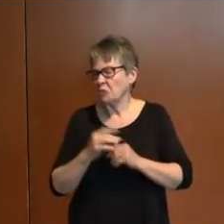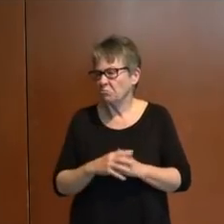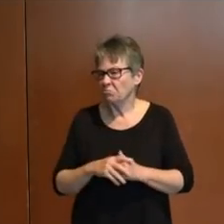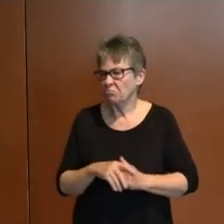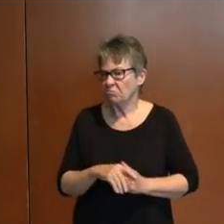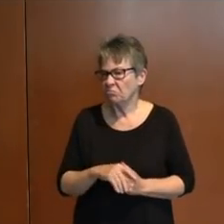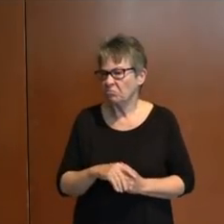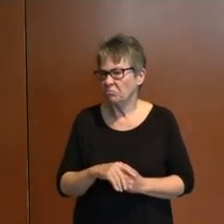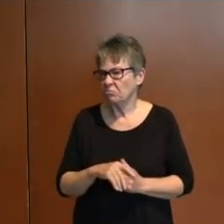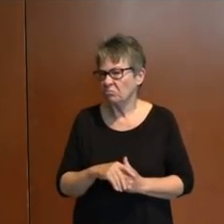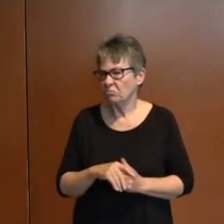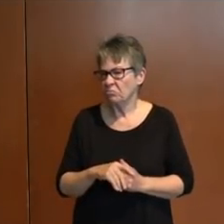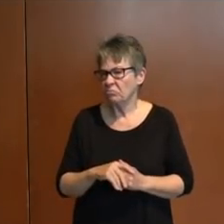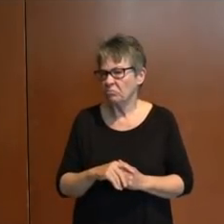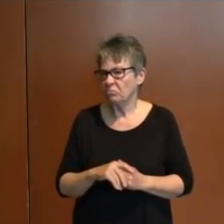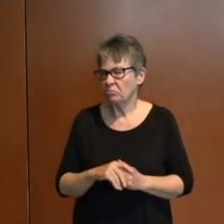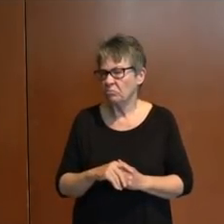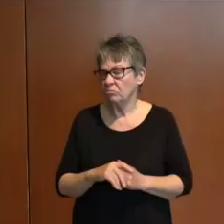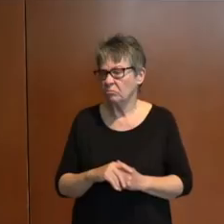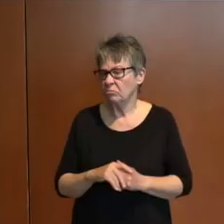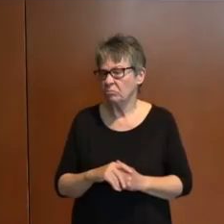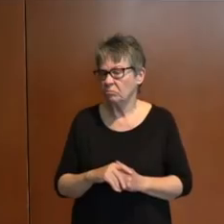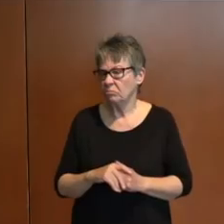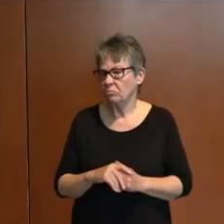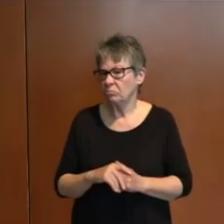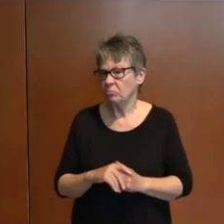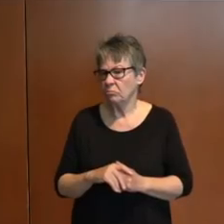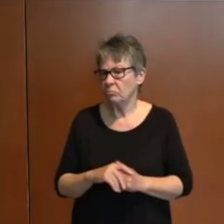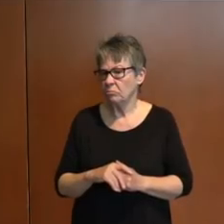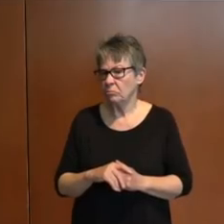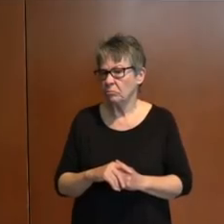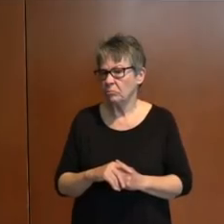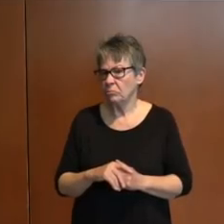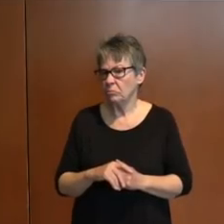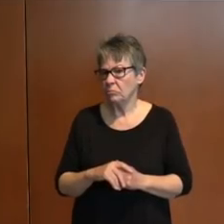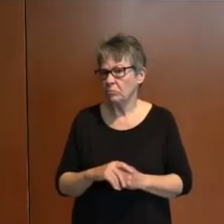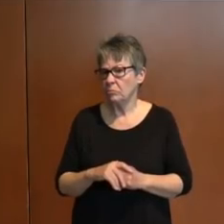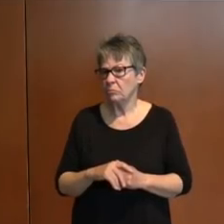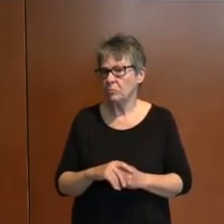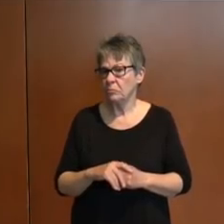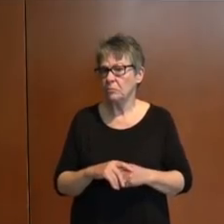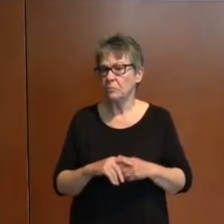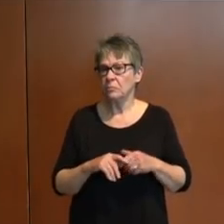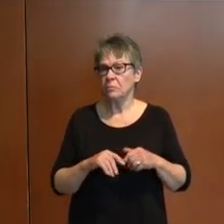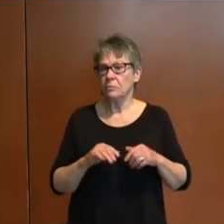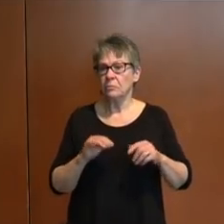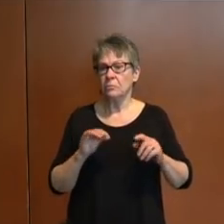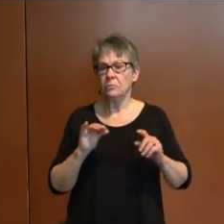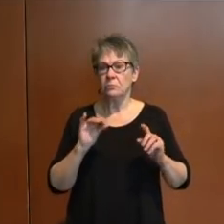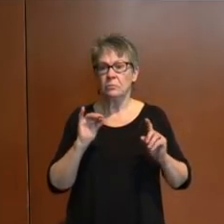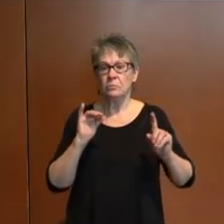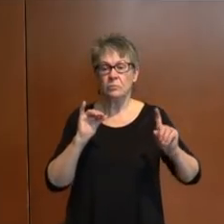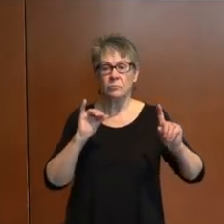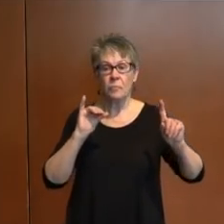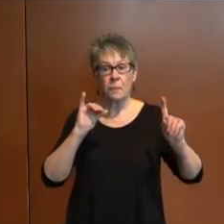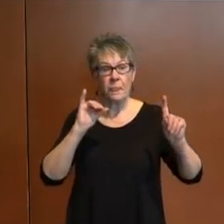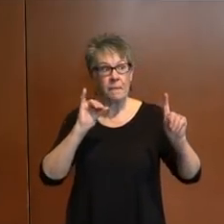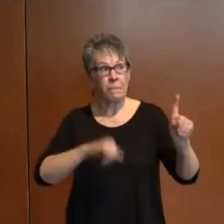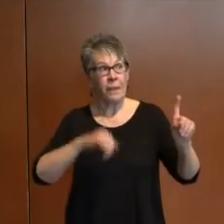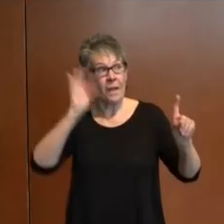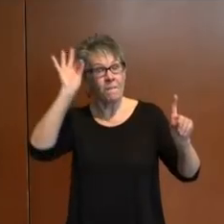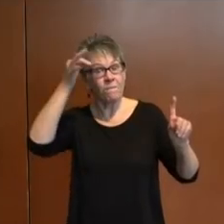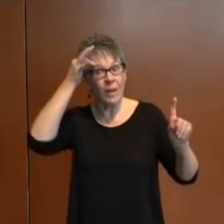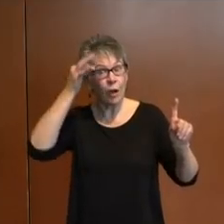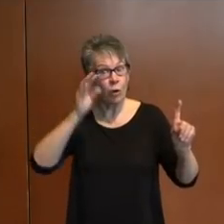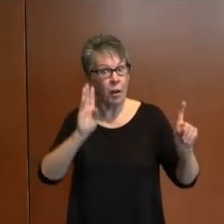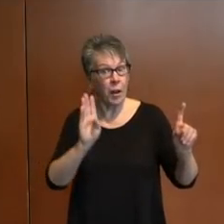but knowing what's in the federal bill and knowing that it's actually been signed into law gives us a little bit firmer footing